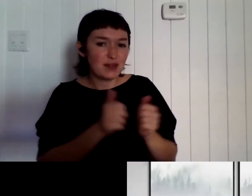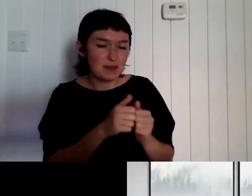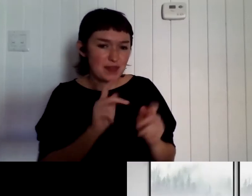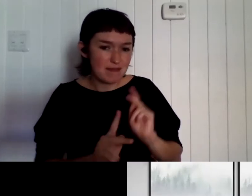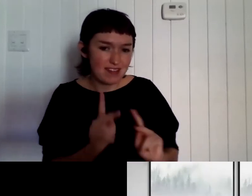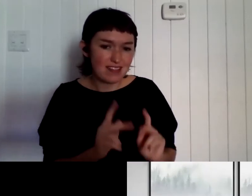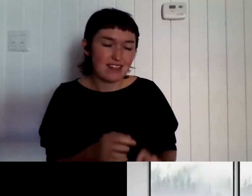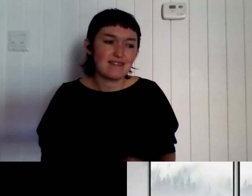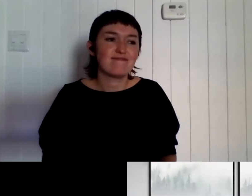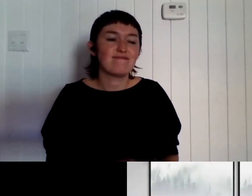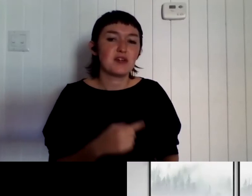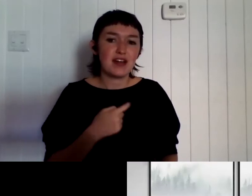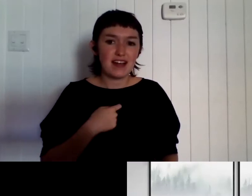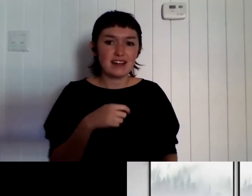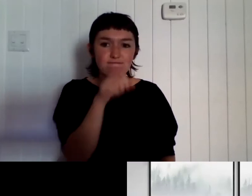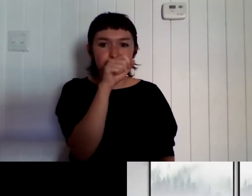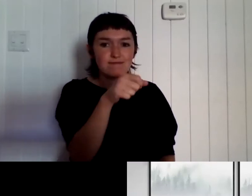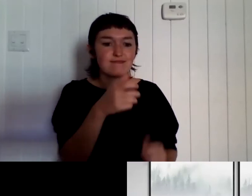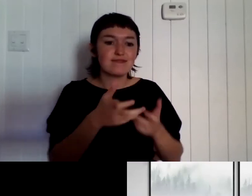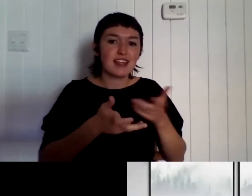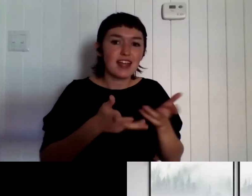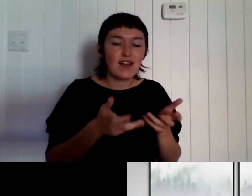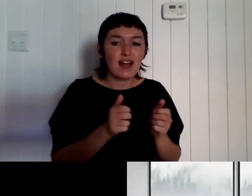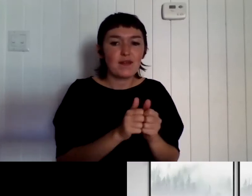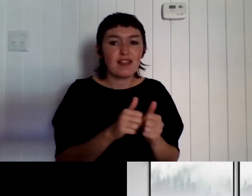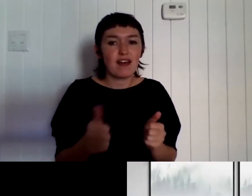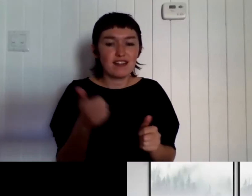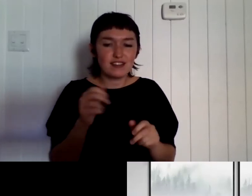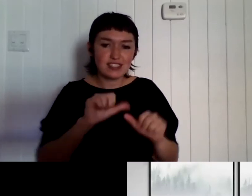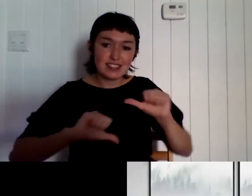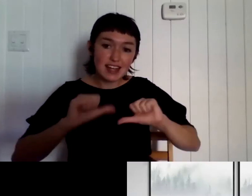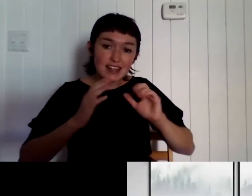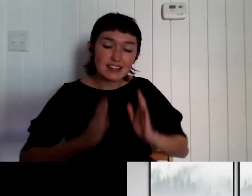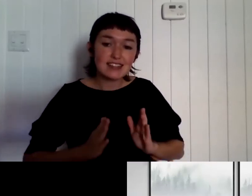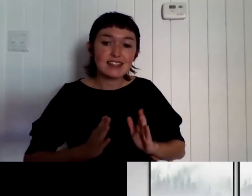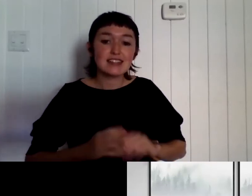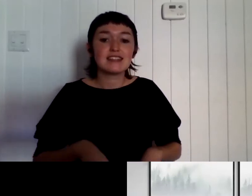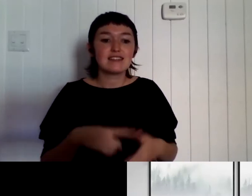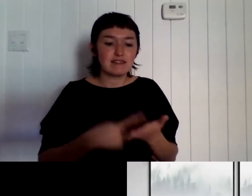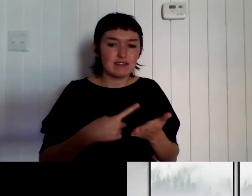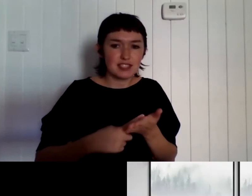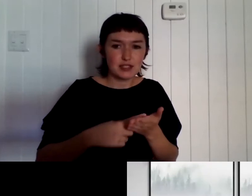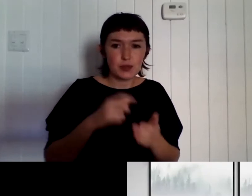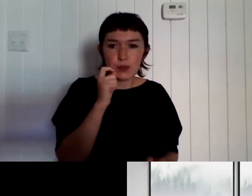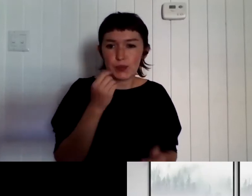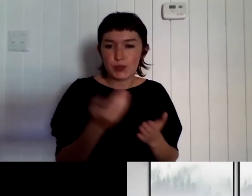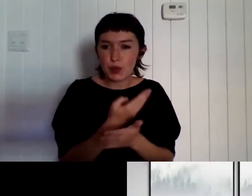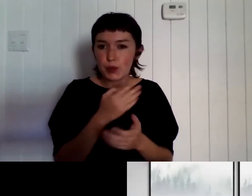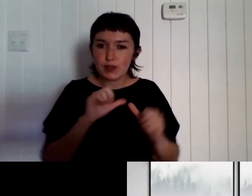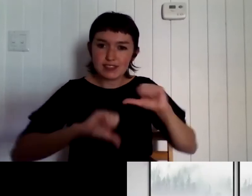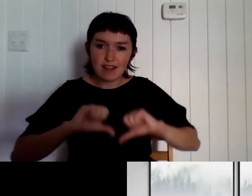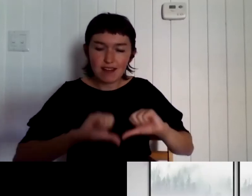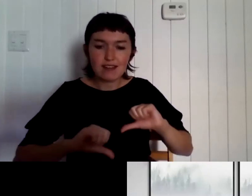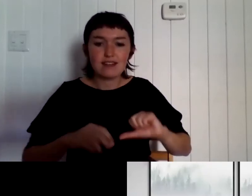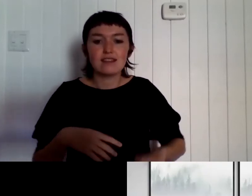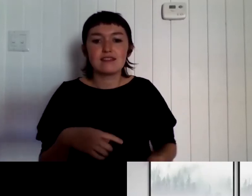love interacting with other scientists and learning from them and talking about cool new science that we can do. I love talking to the